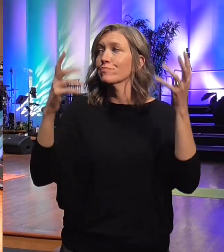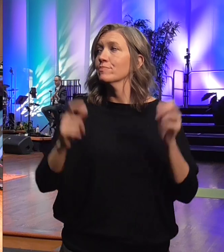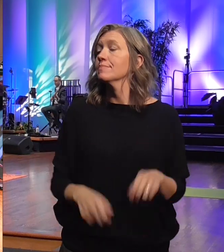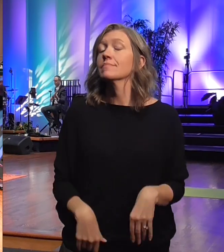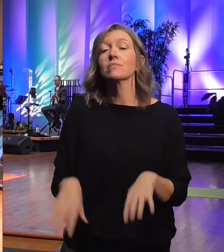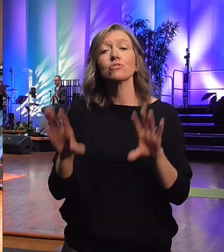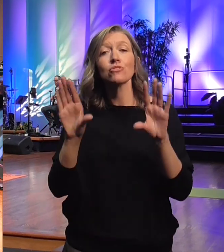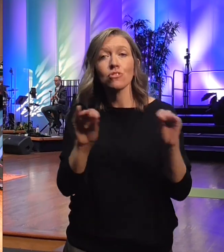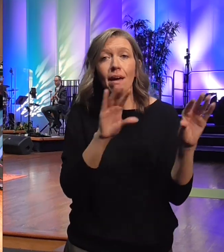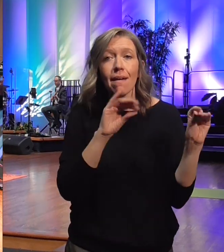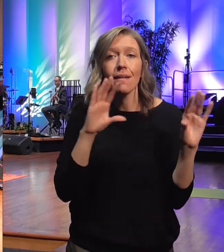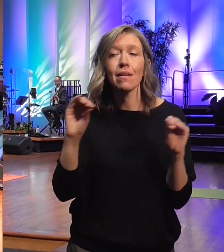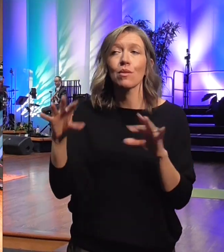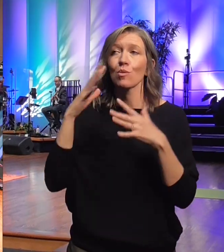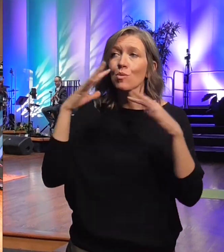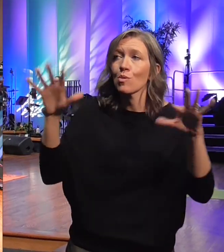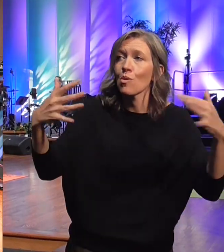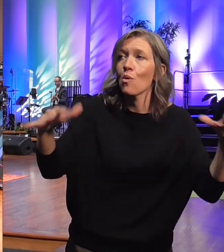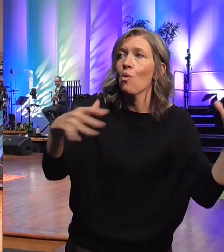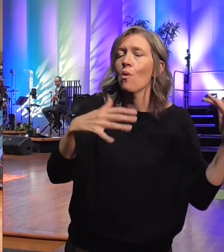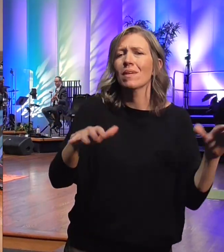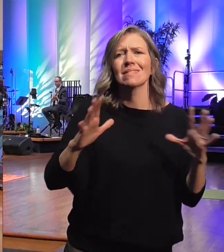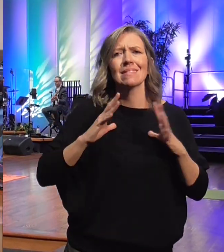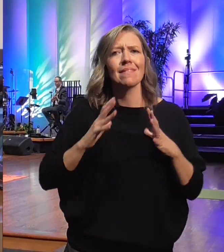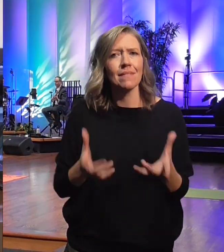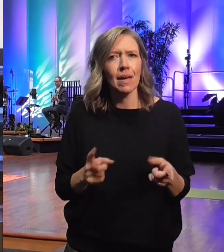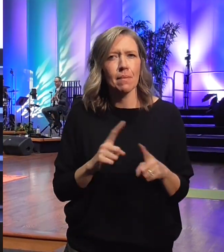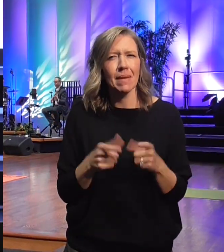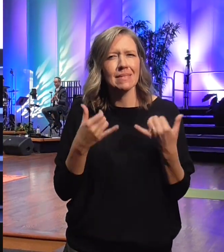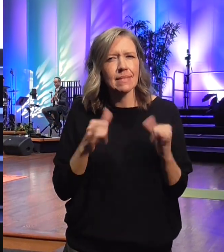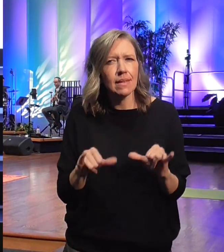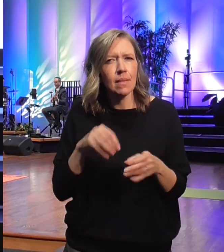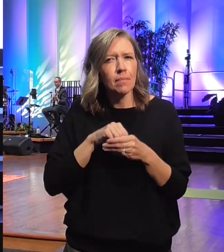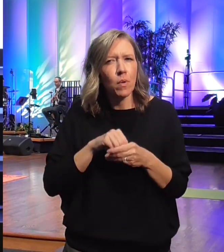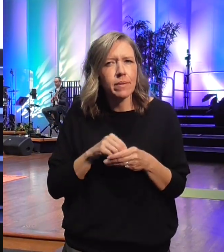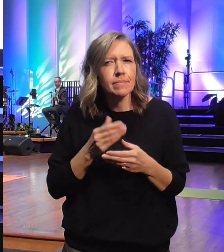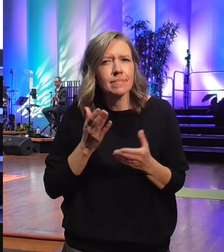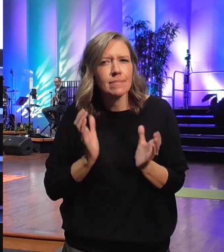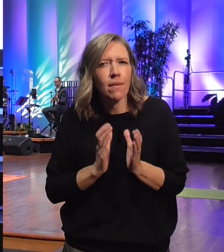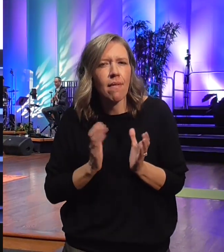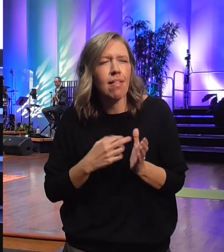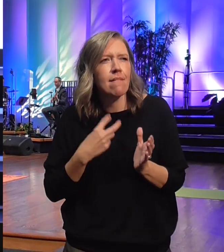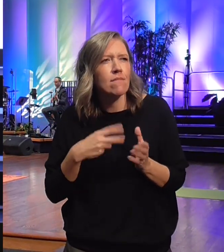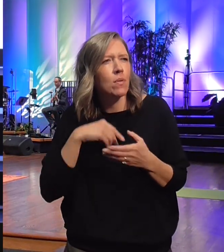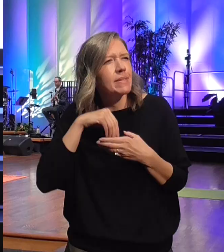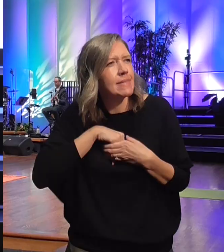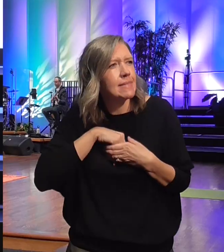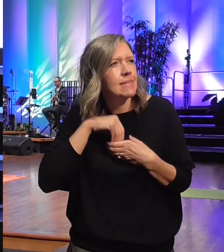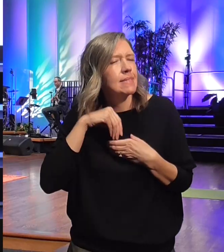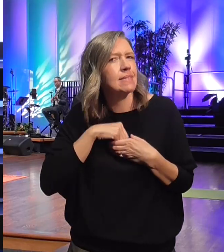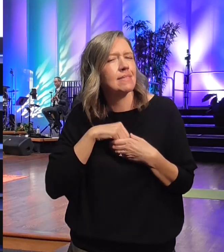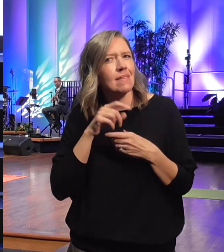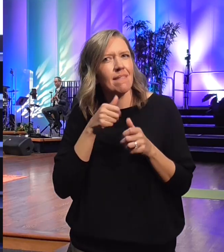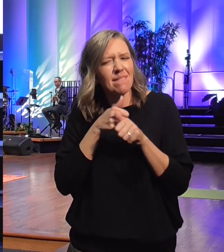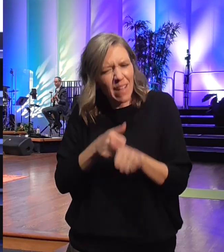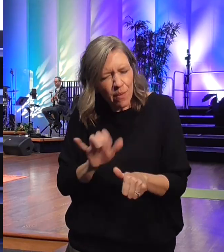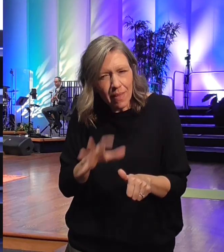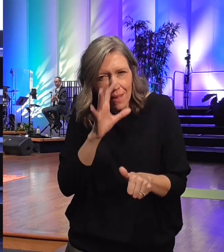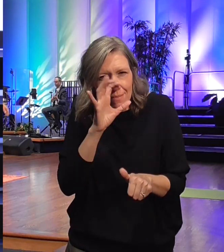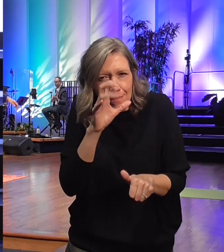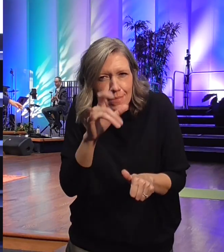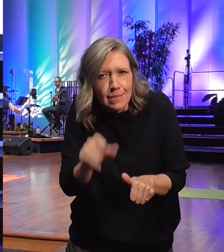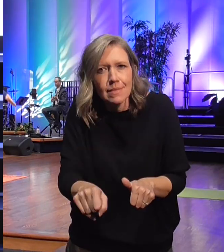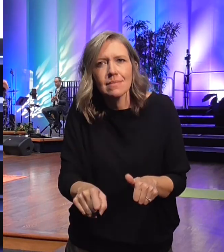Beyond the chatter, beyond the noise, there is a still smaller voice. Be spellbound, ear to the ground. What's